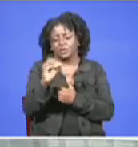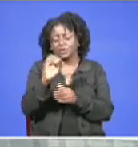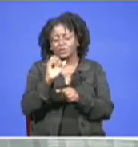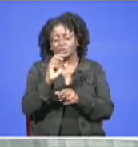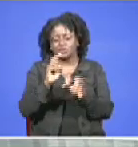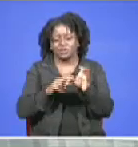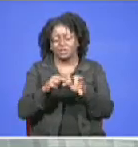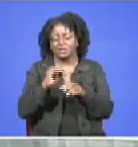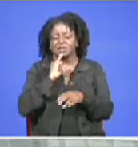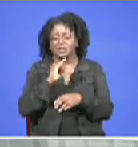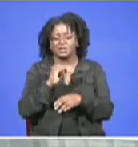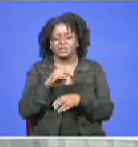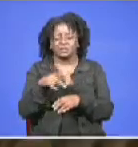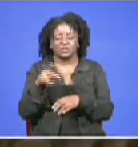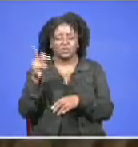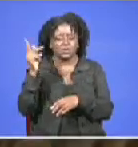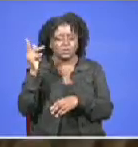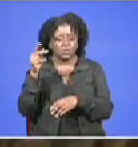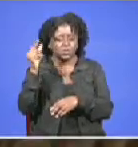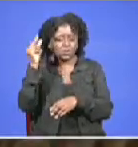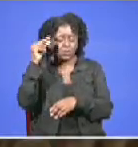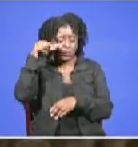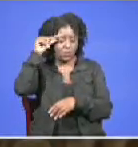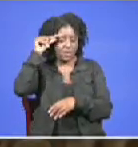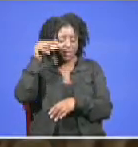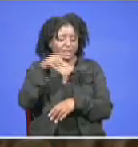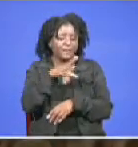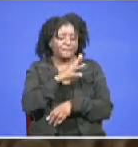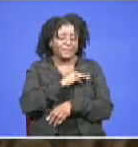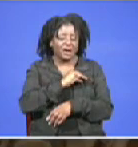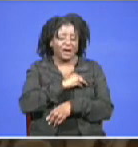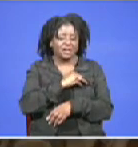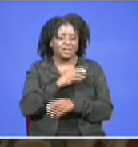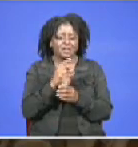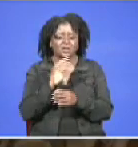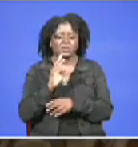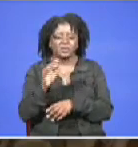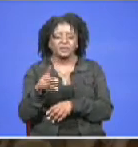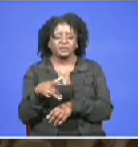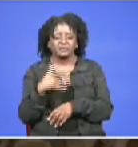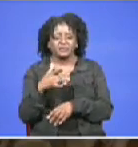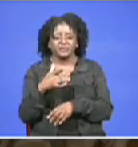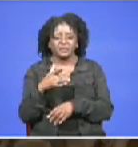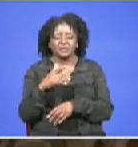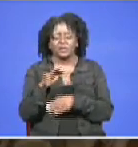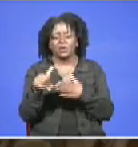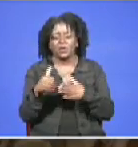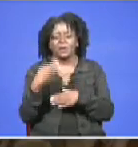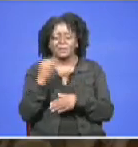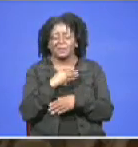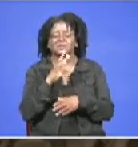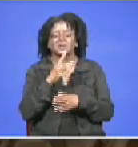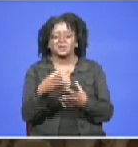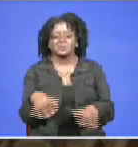Quinn McCartney. We feel that all meaningful input from members, all members of our society, is